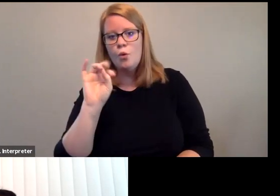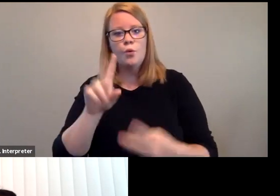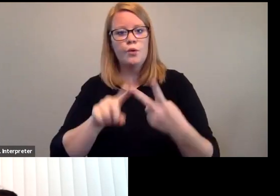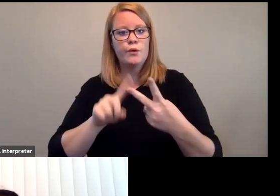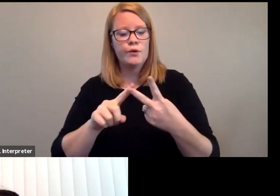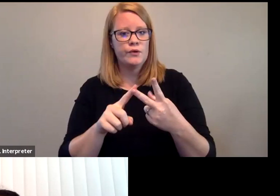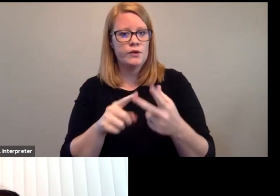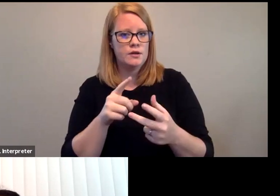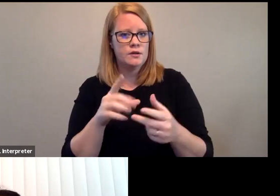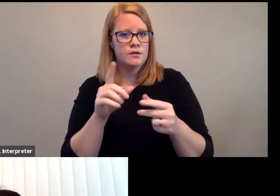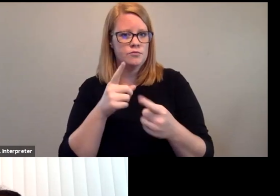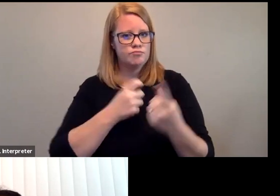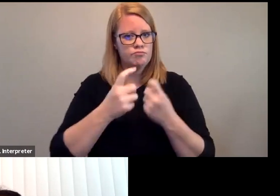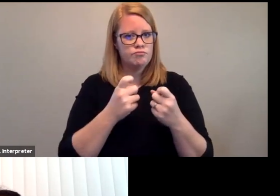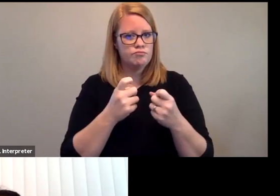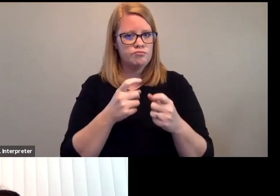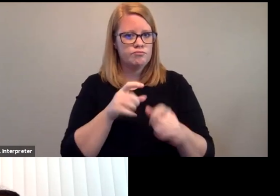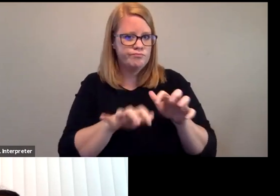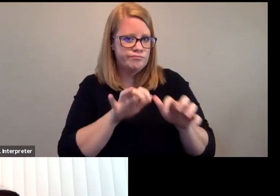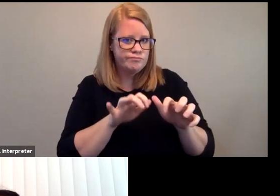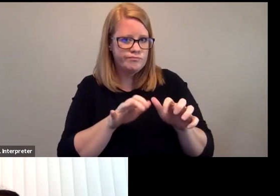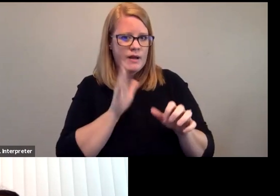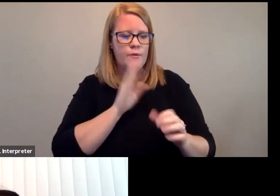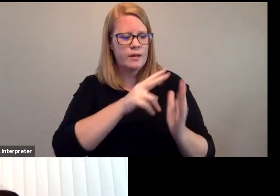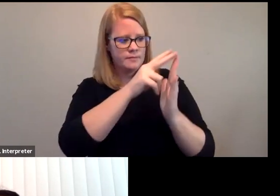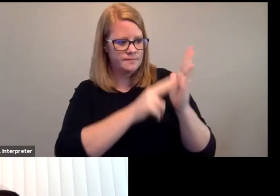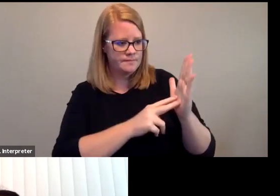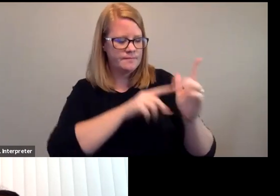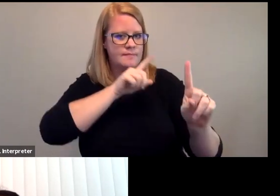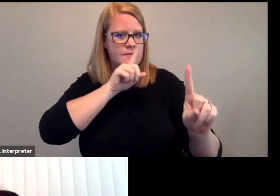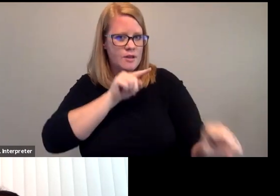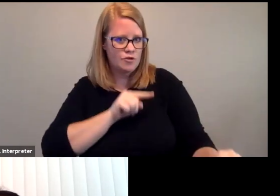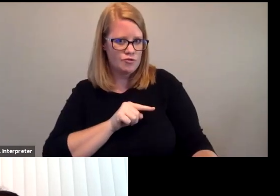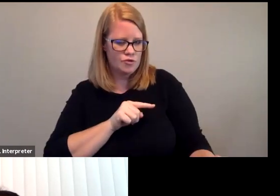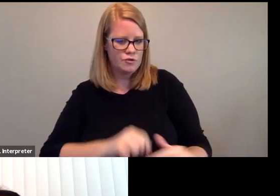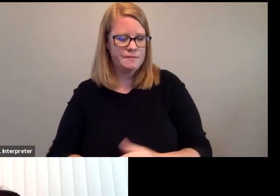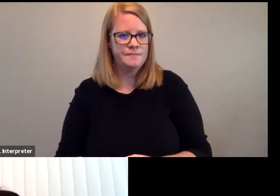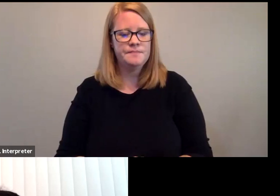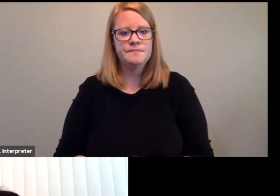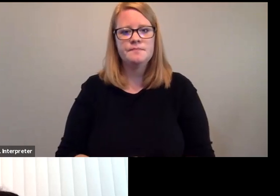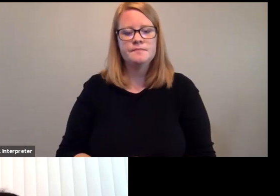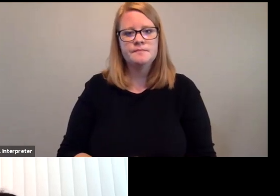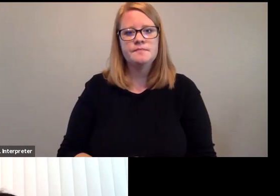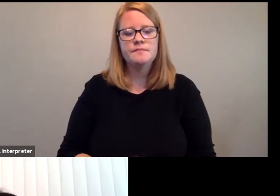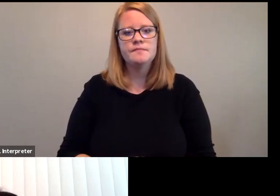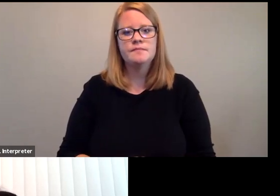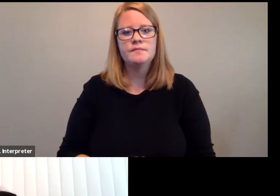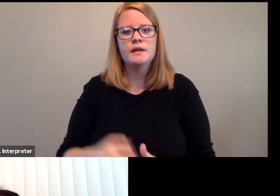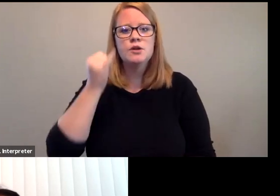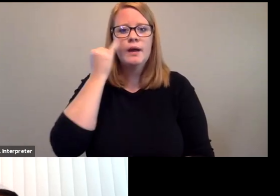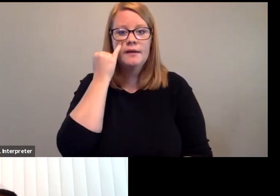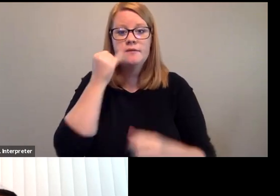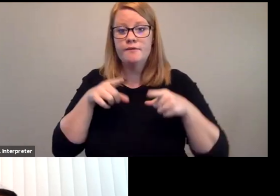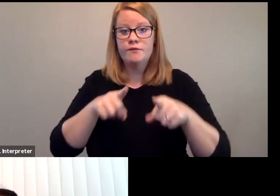Q&A, and I will try to get to those as we go. So if there's something that you want to ask that's relevant to what we're